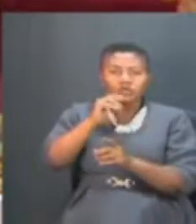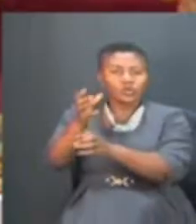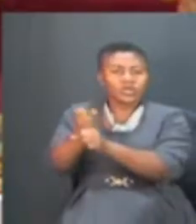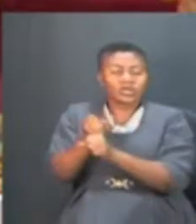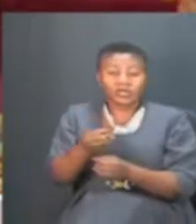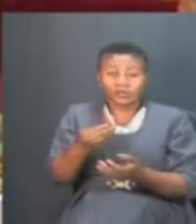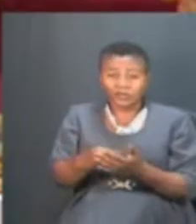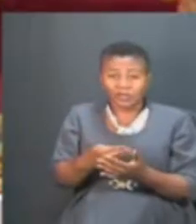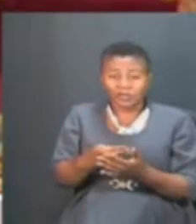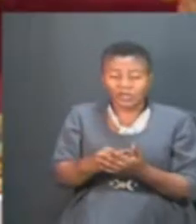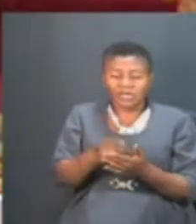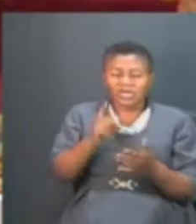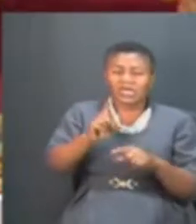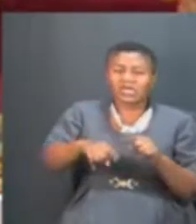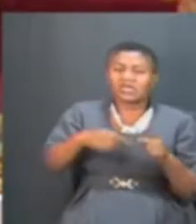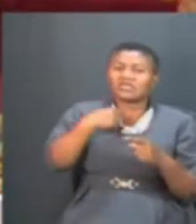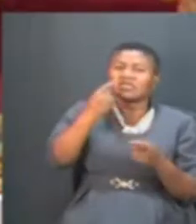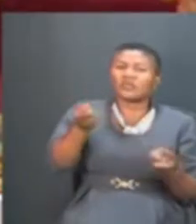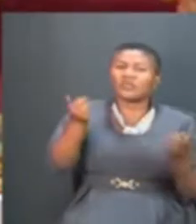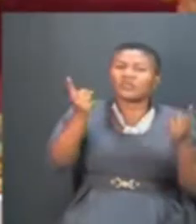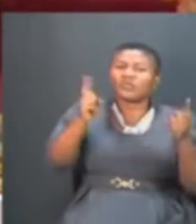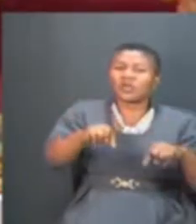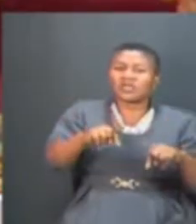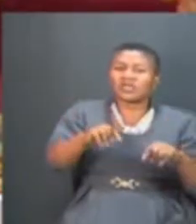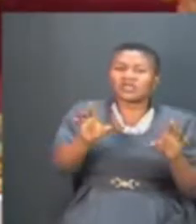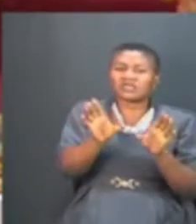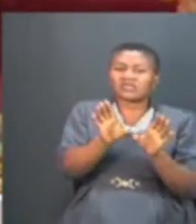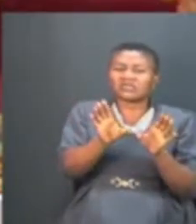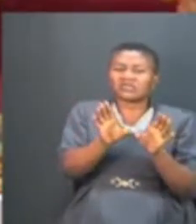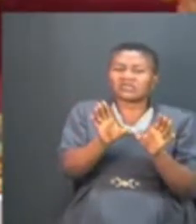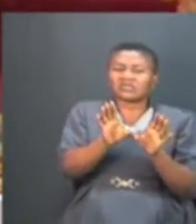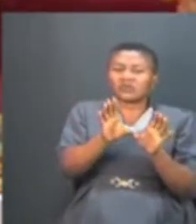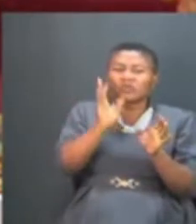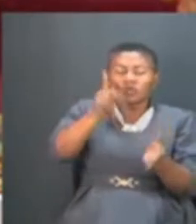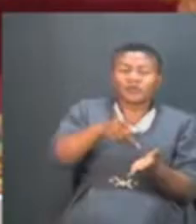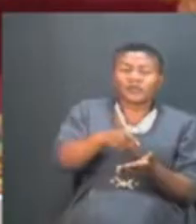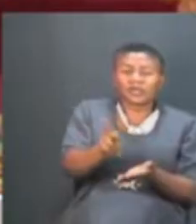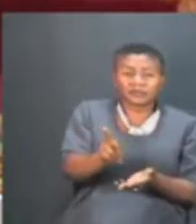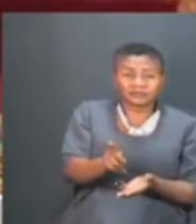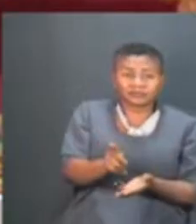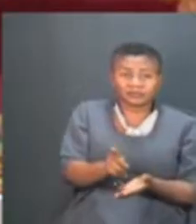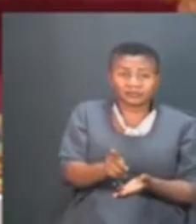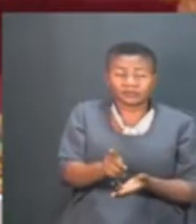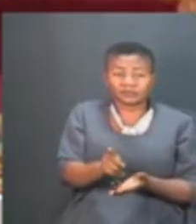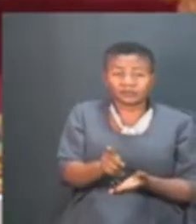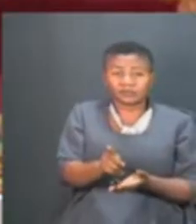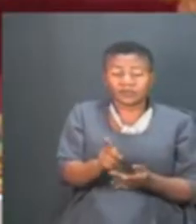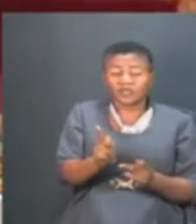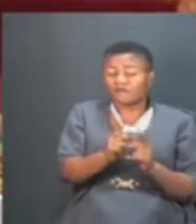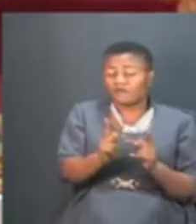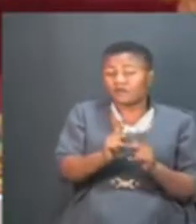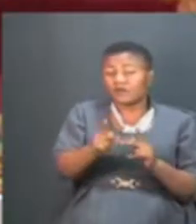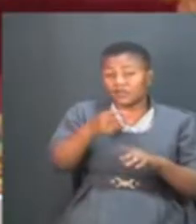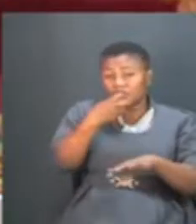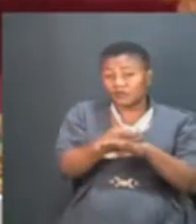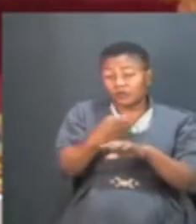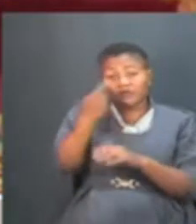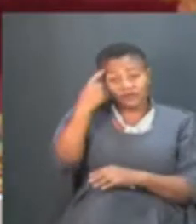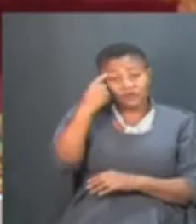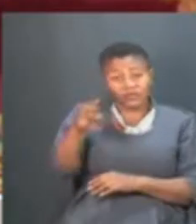and cannot tell when their certificates are going to be paid. It is a very difficult one for them. So,